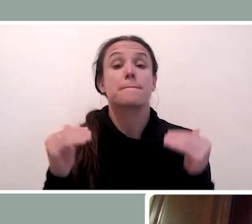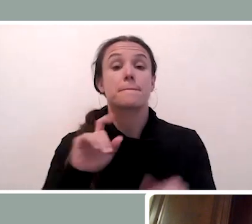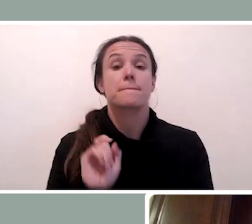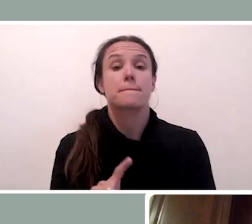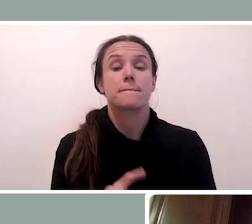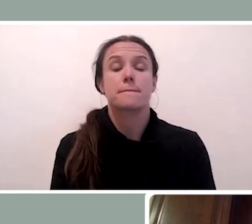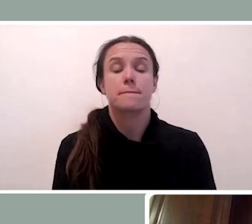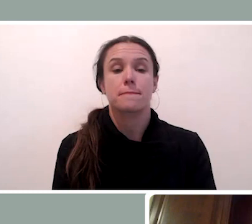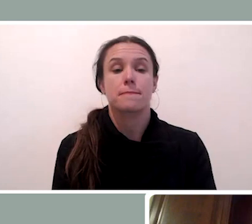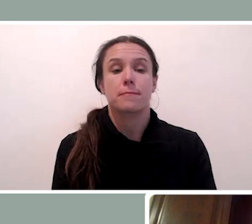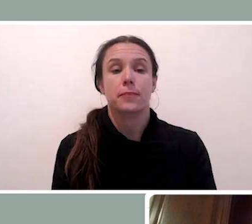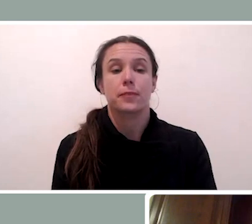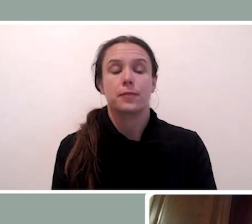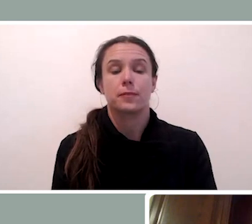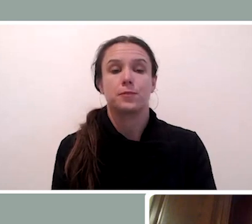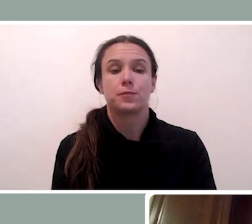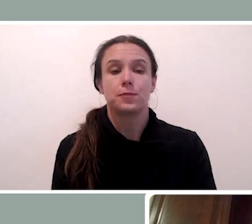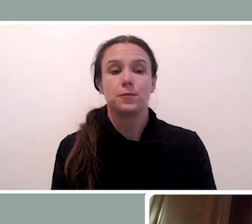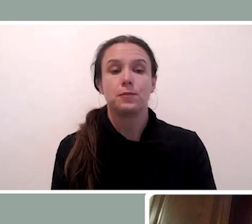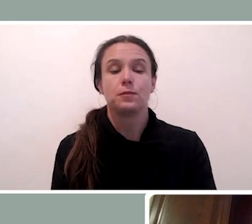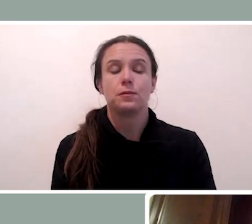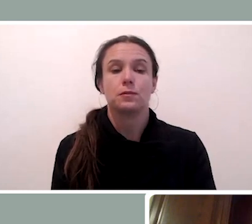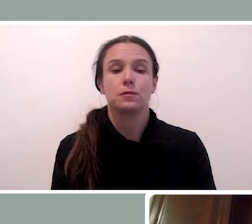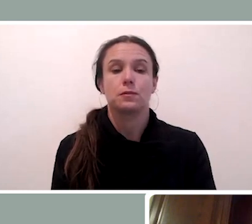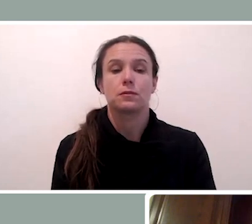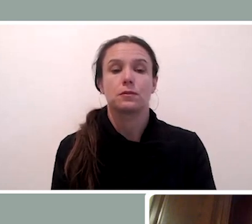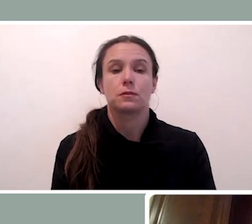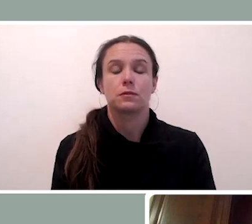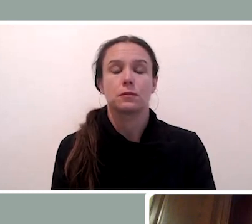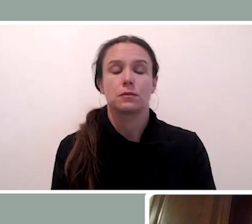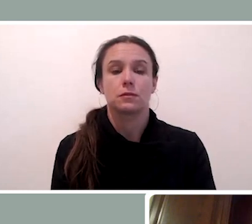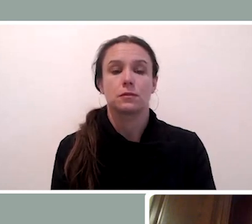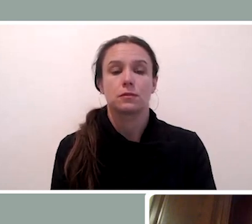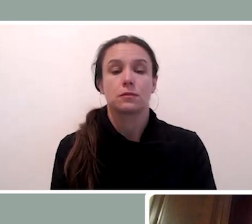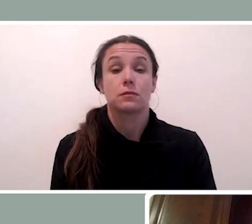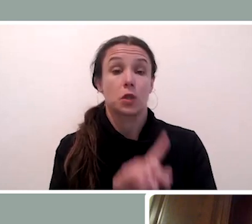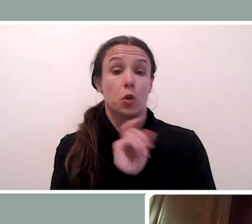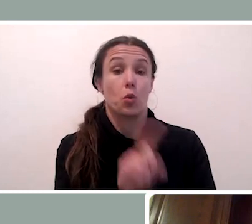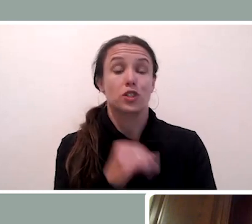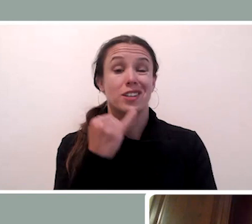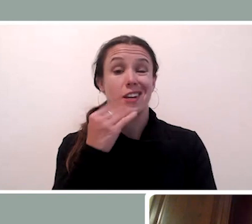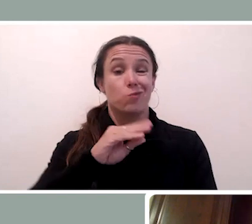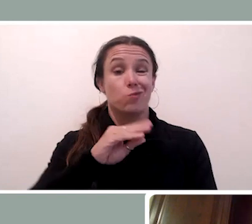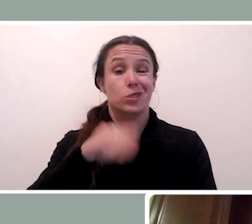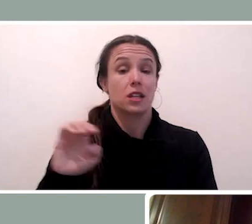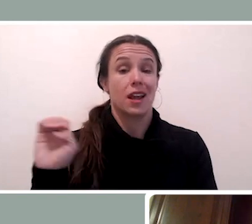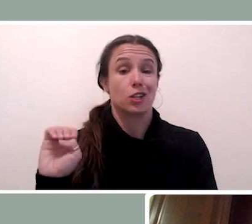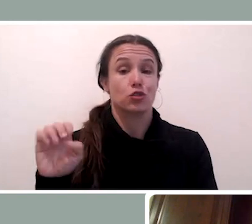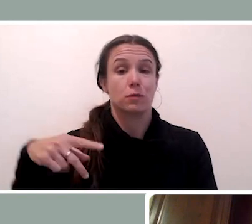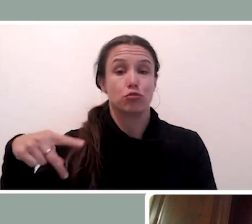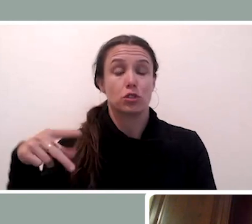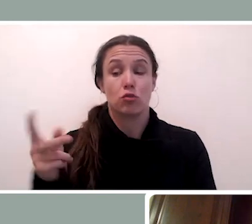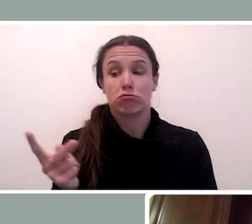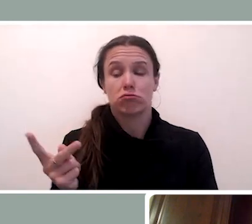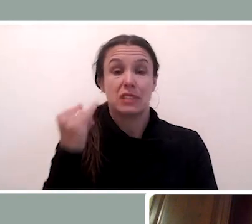from someone who's asking if the percentage of estrogen or progesterone matters. If